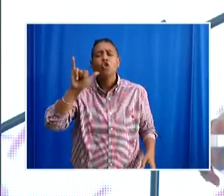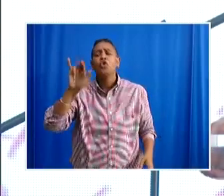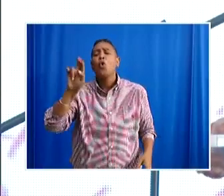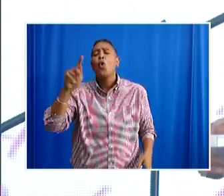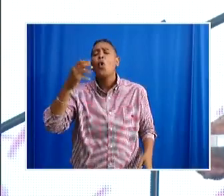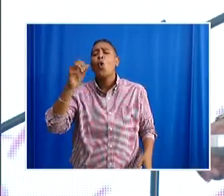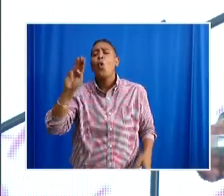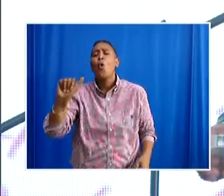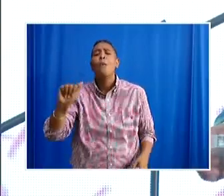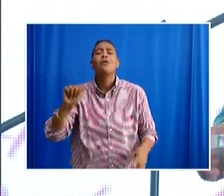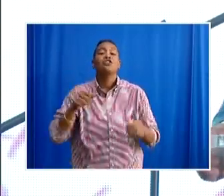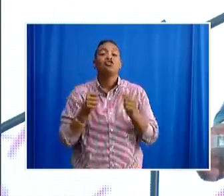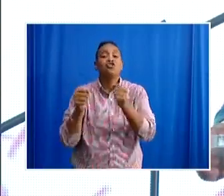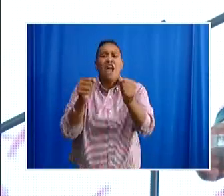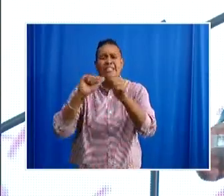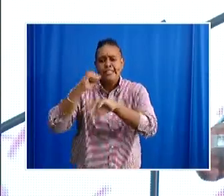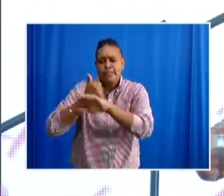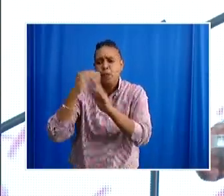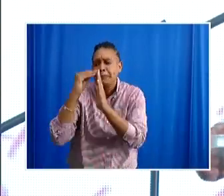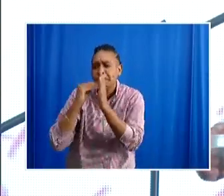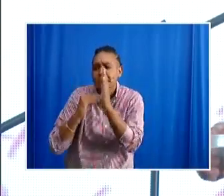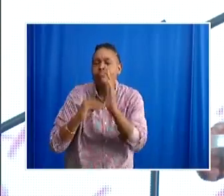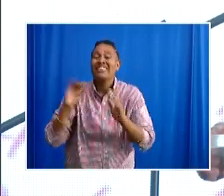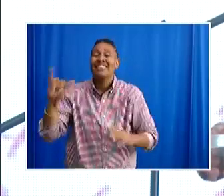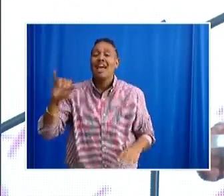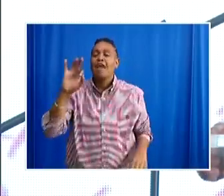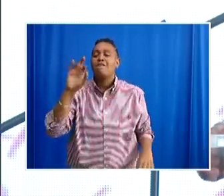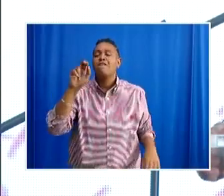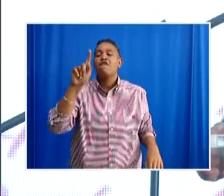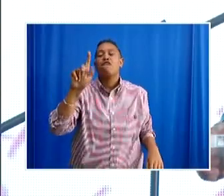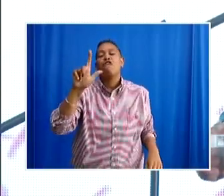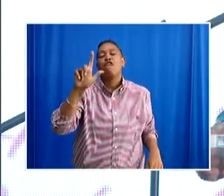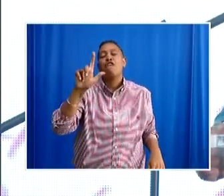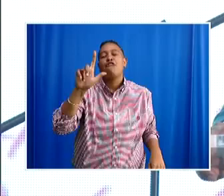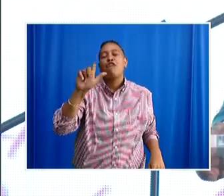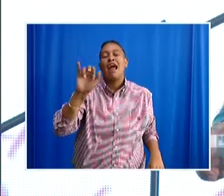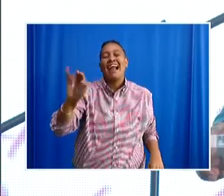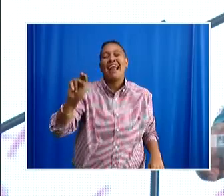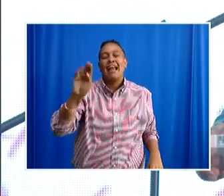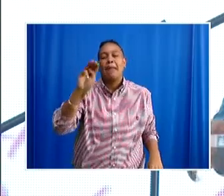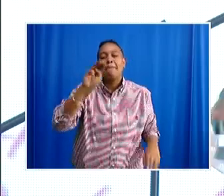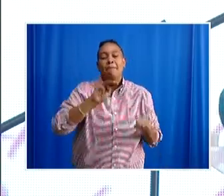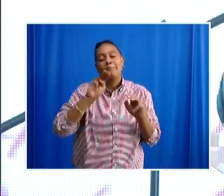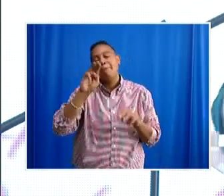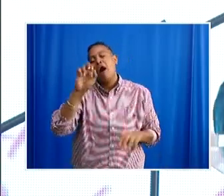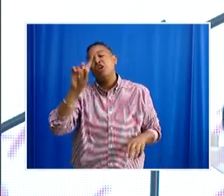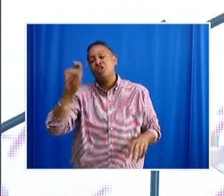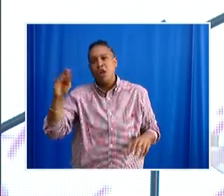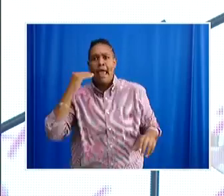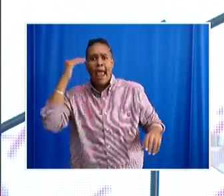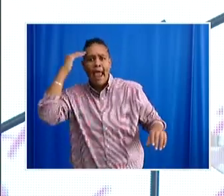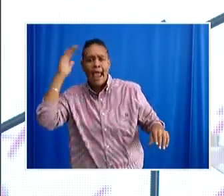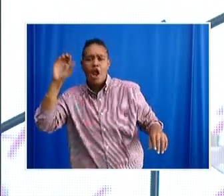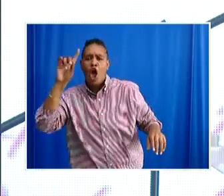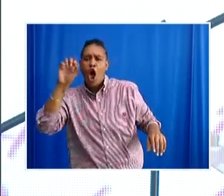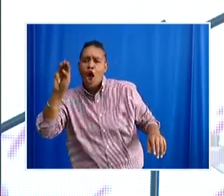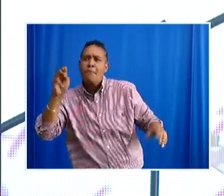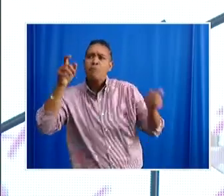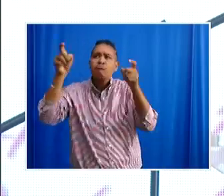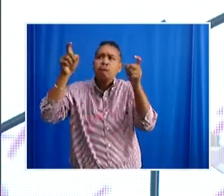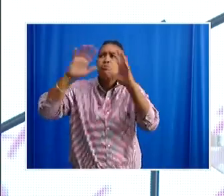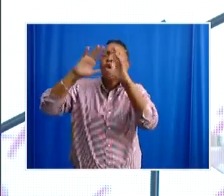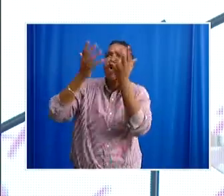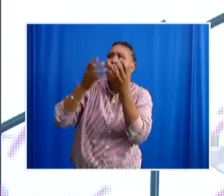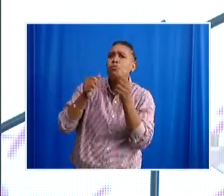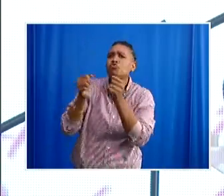we had Franklin McDonald, who was head of ODPEM, and somewhere between NEPA and ODPEM, engaged in the conversation around the